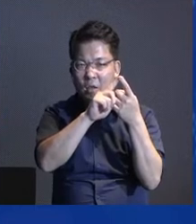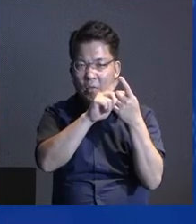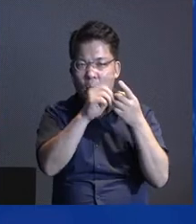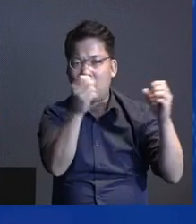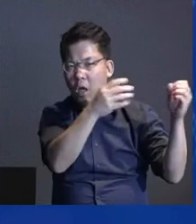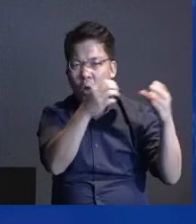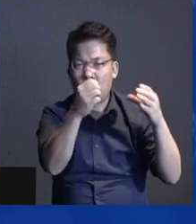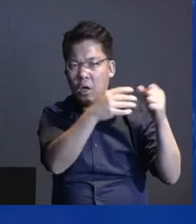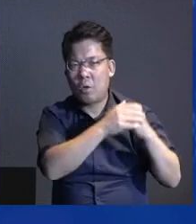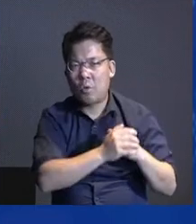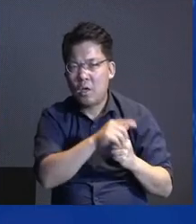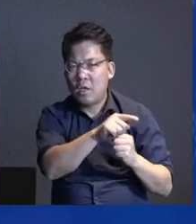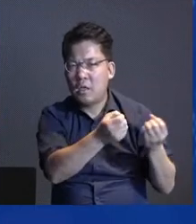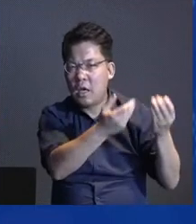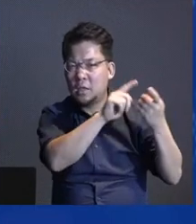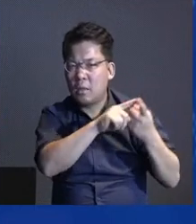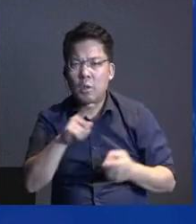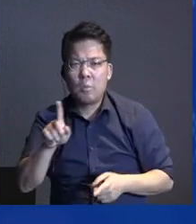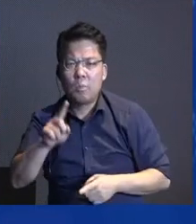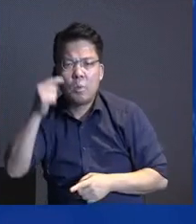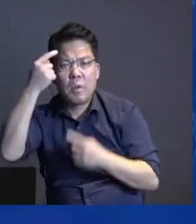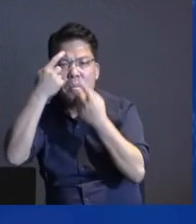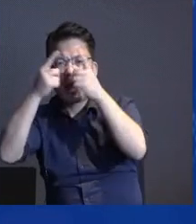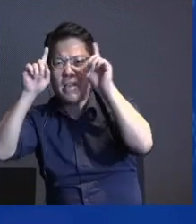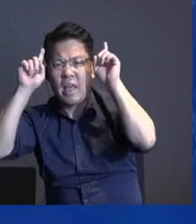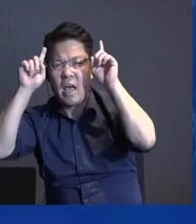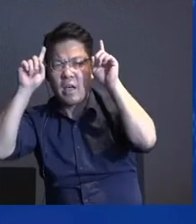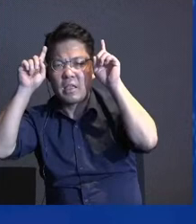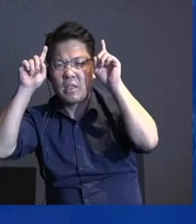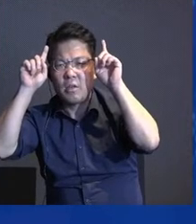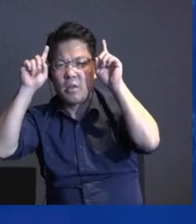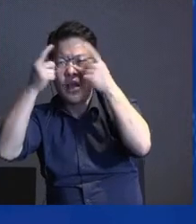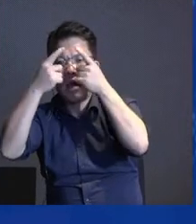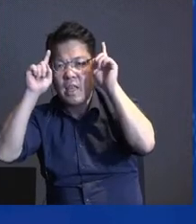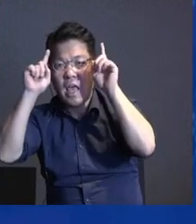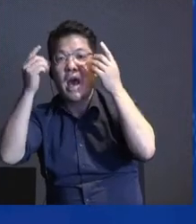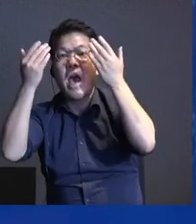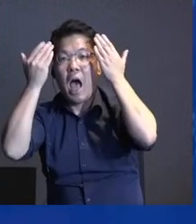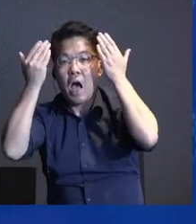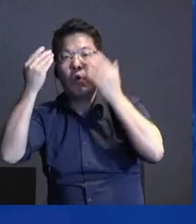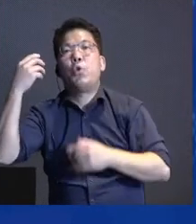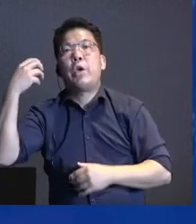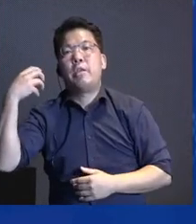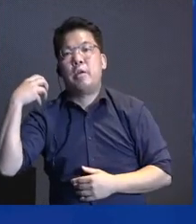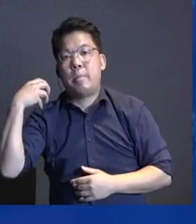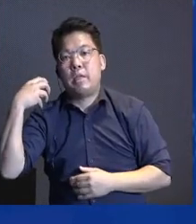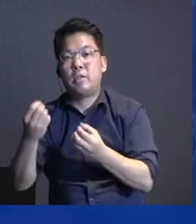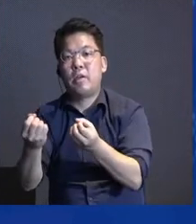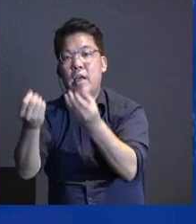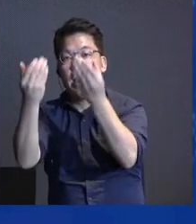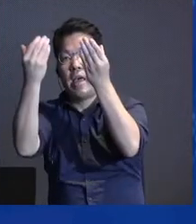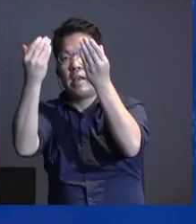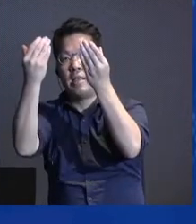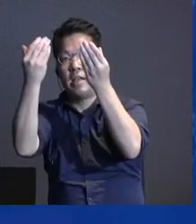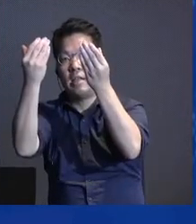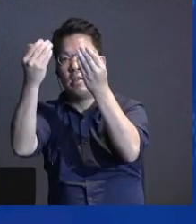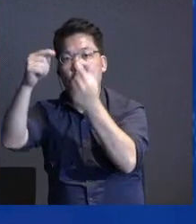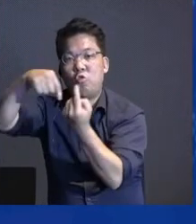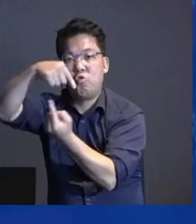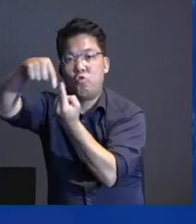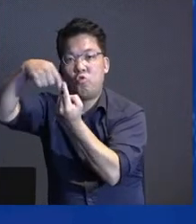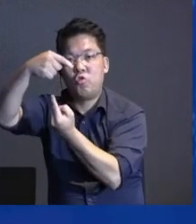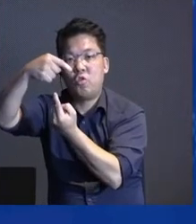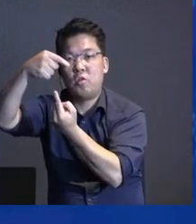table. Also sharing their thoughts and their demands and their wishes on